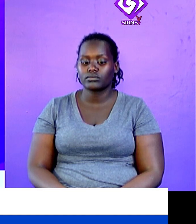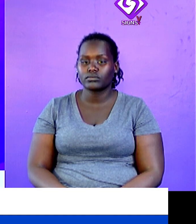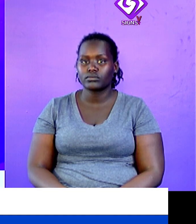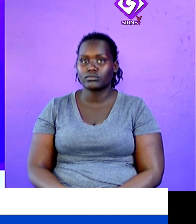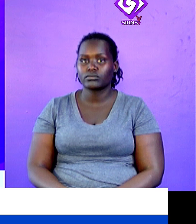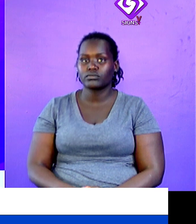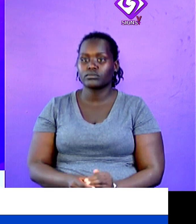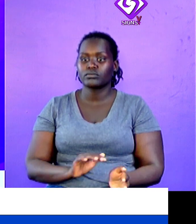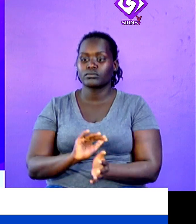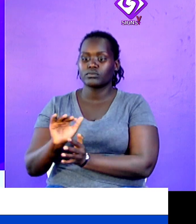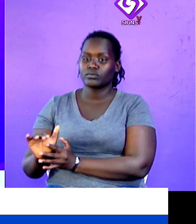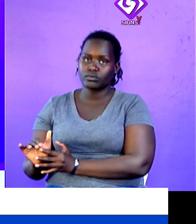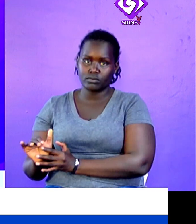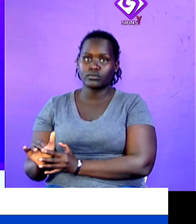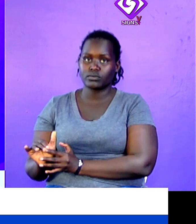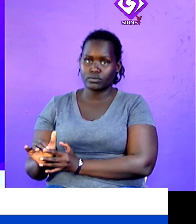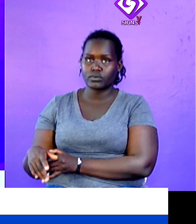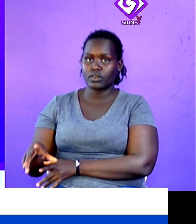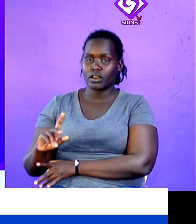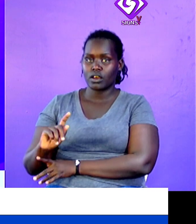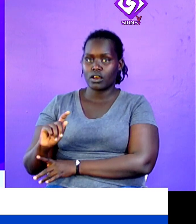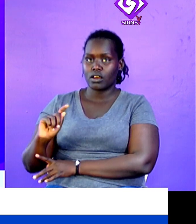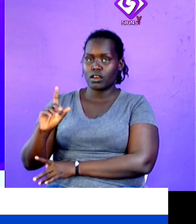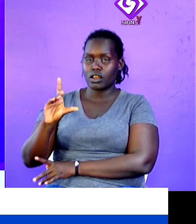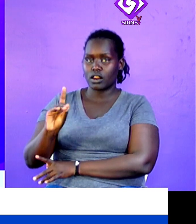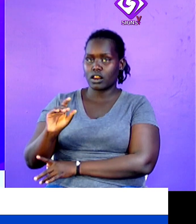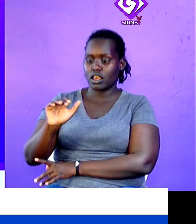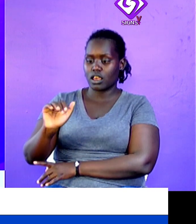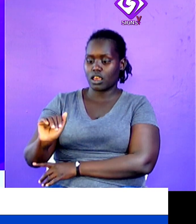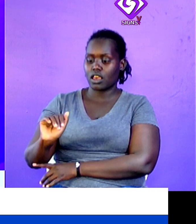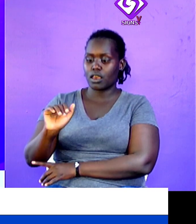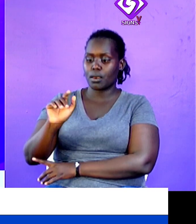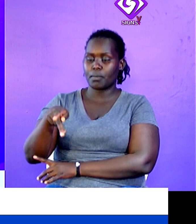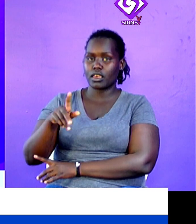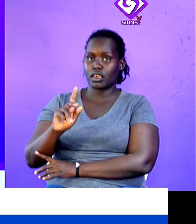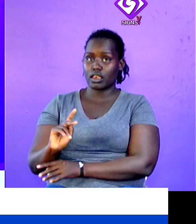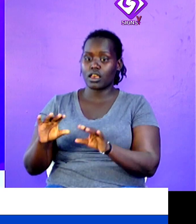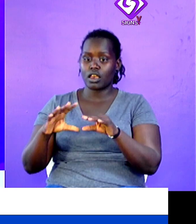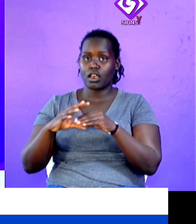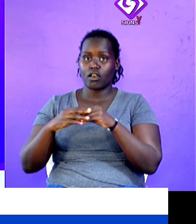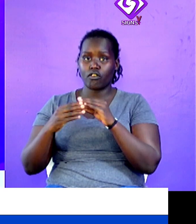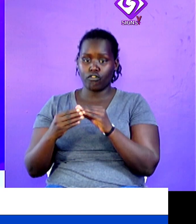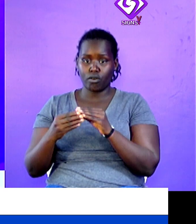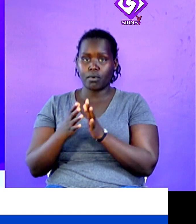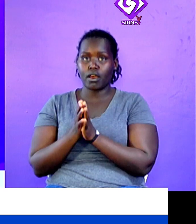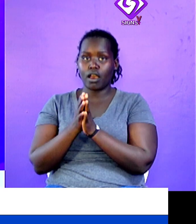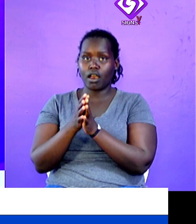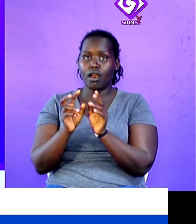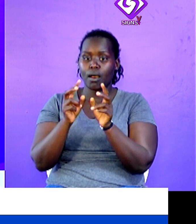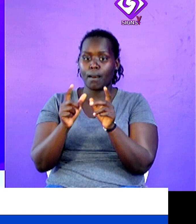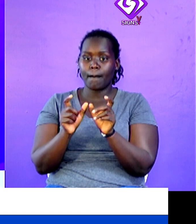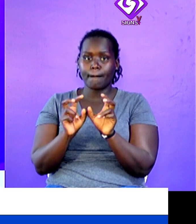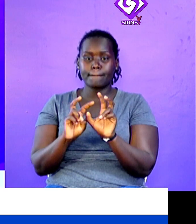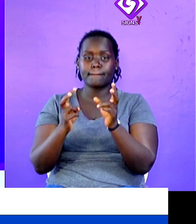The Democratic Action Party Kenya, DAPK, has formed a panel to address